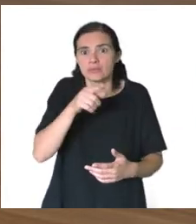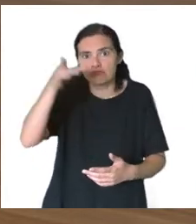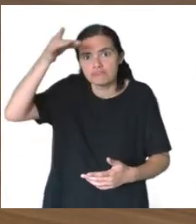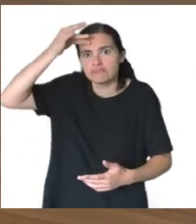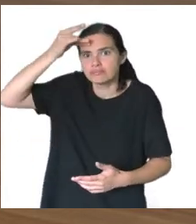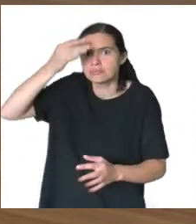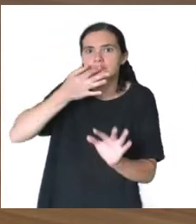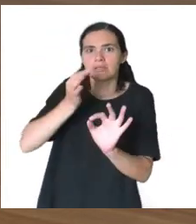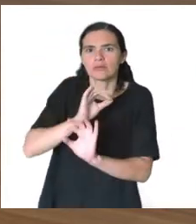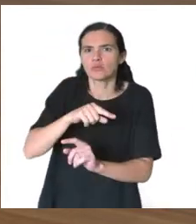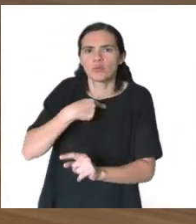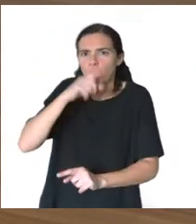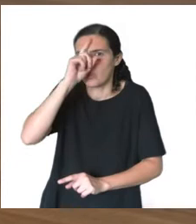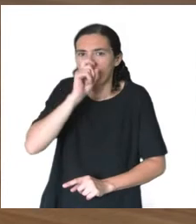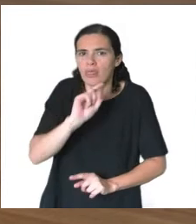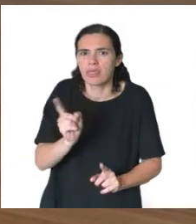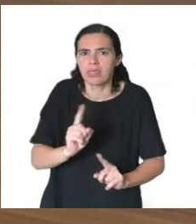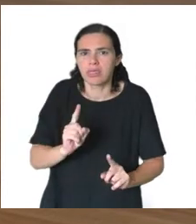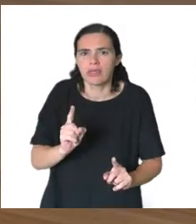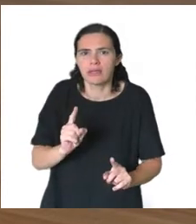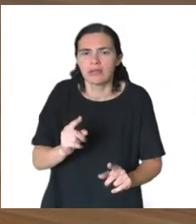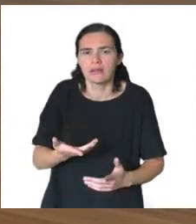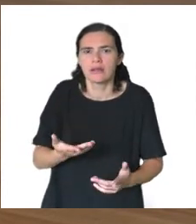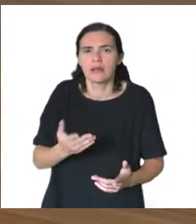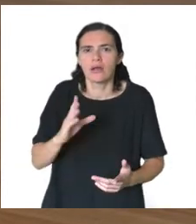unless you have an incredible memory, you're not going to remember